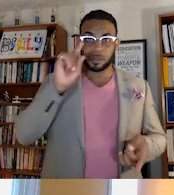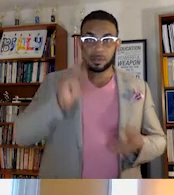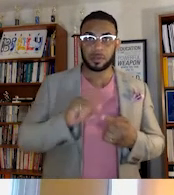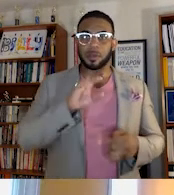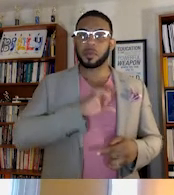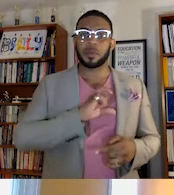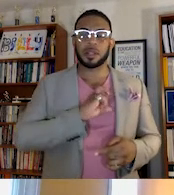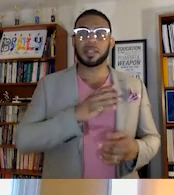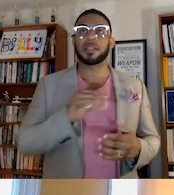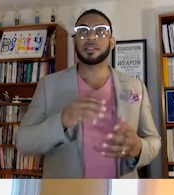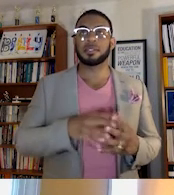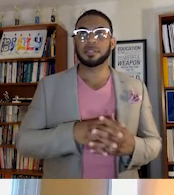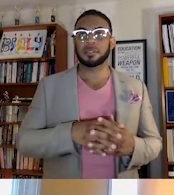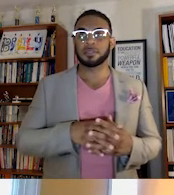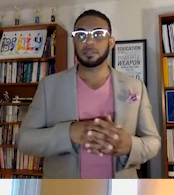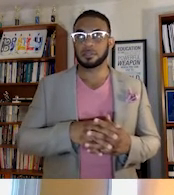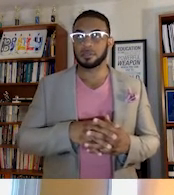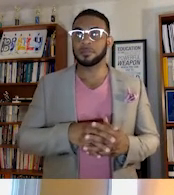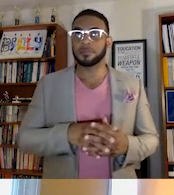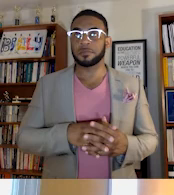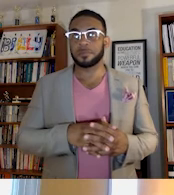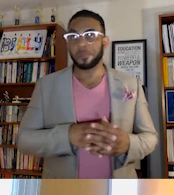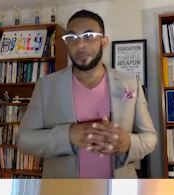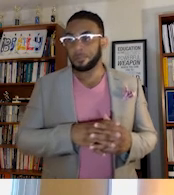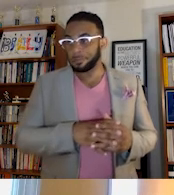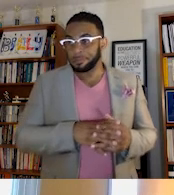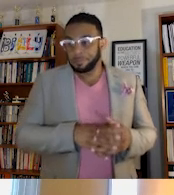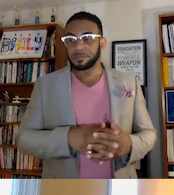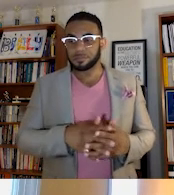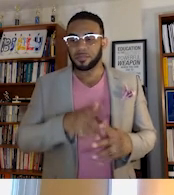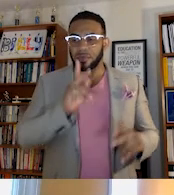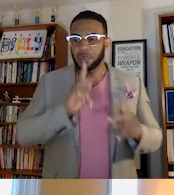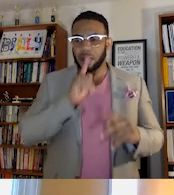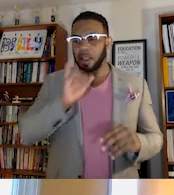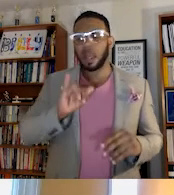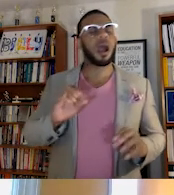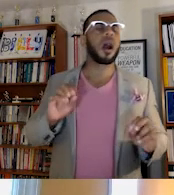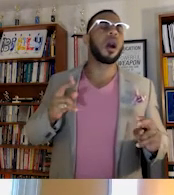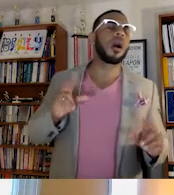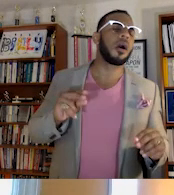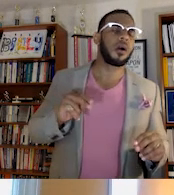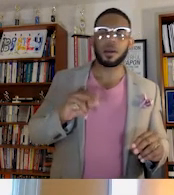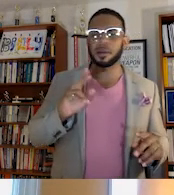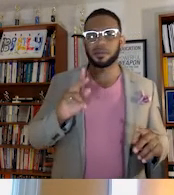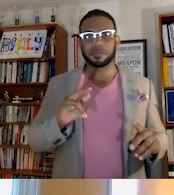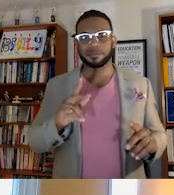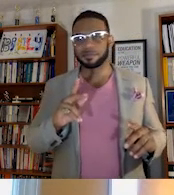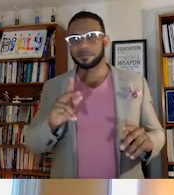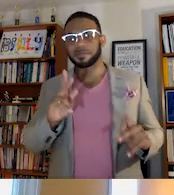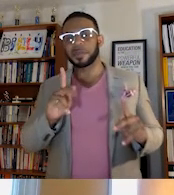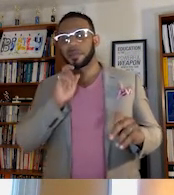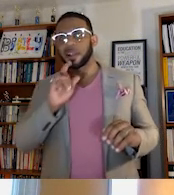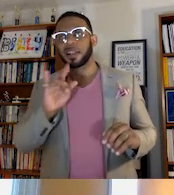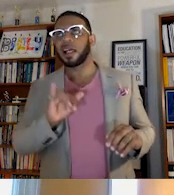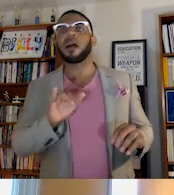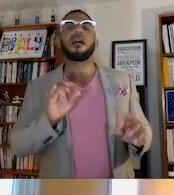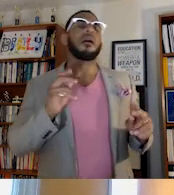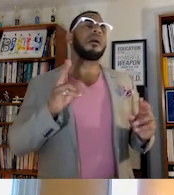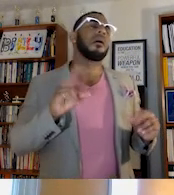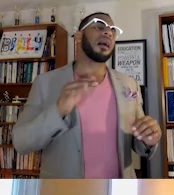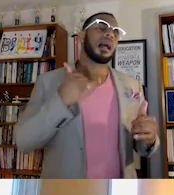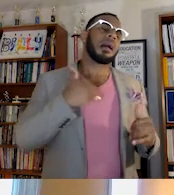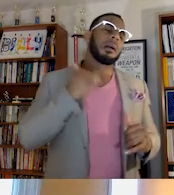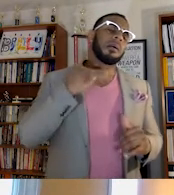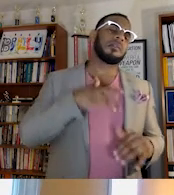police and, and people are like, oh no, like people that, there are people that are like, oh no, but